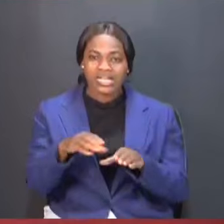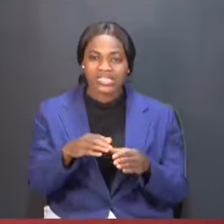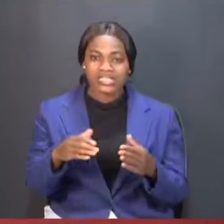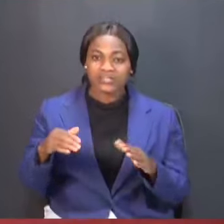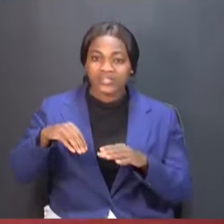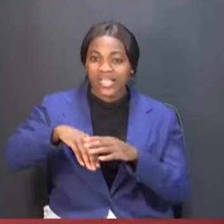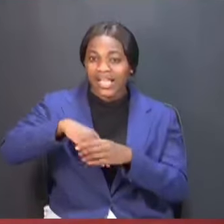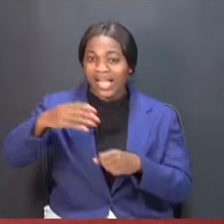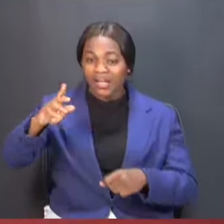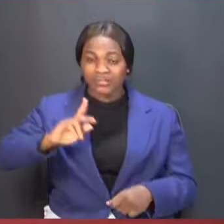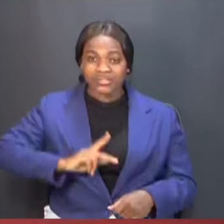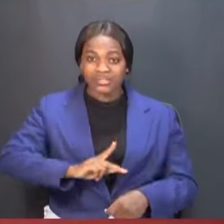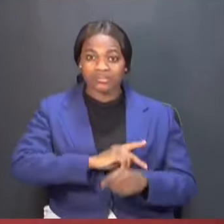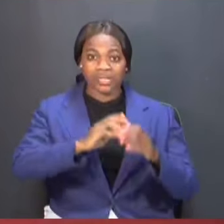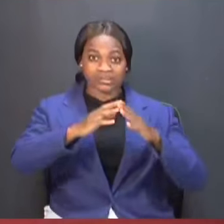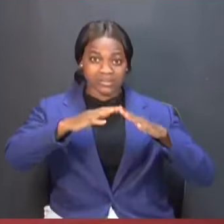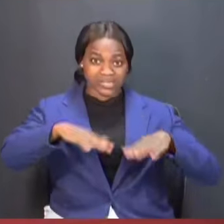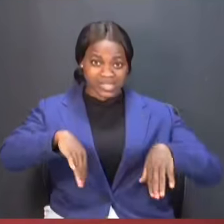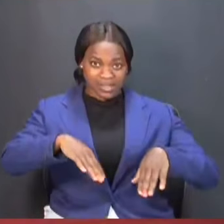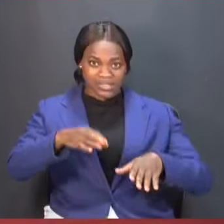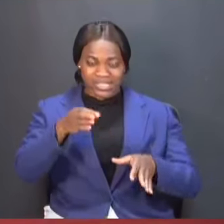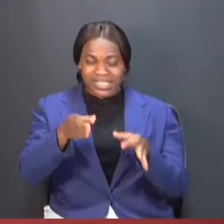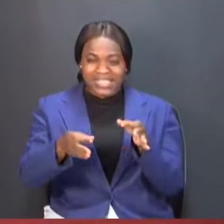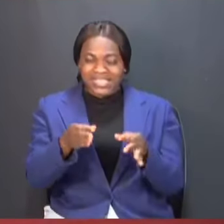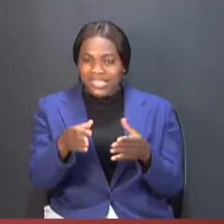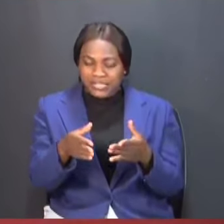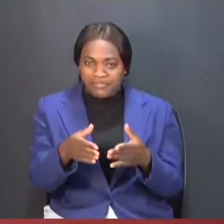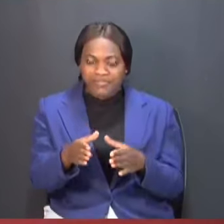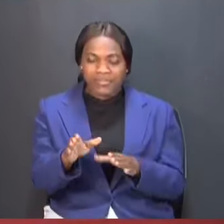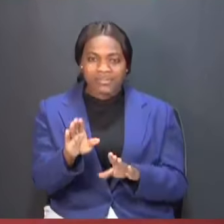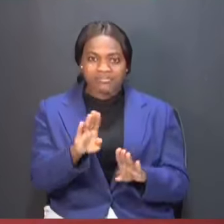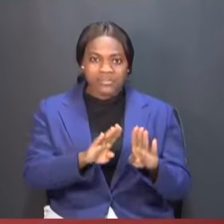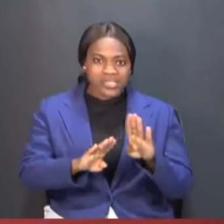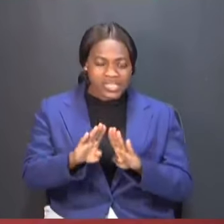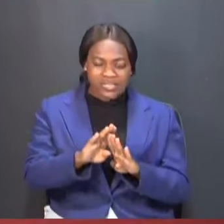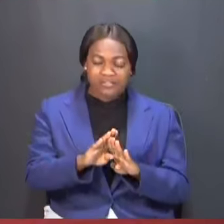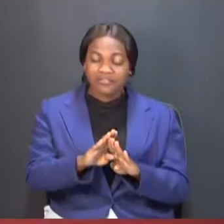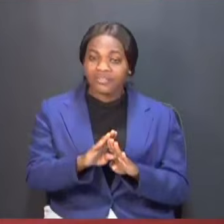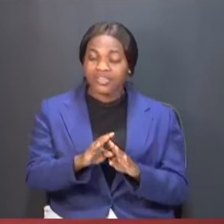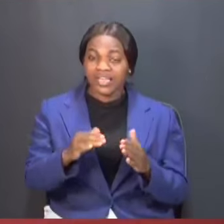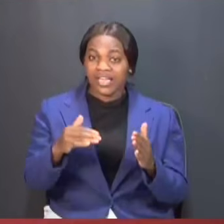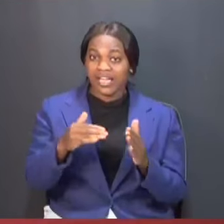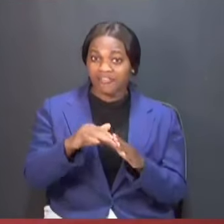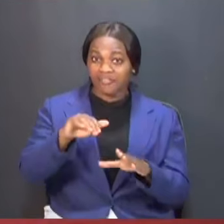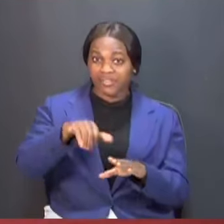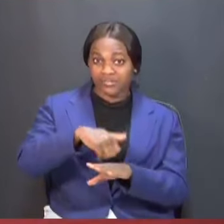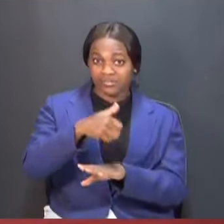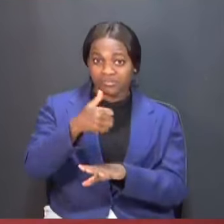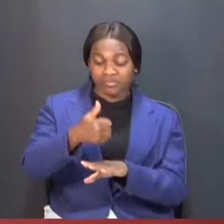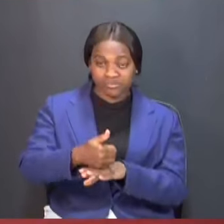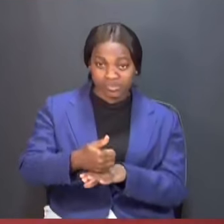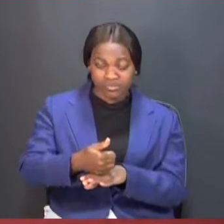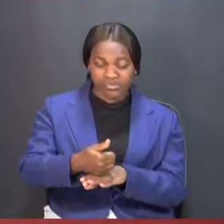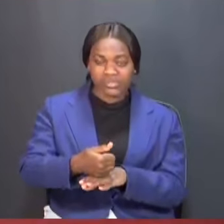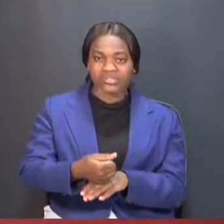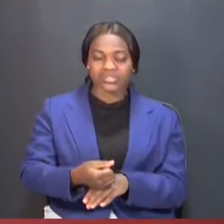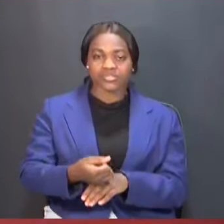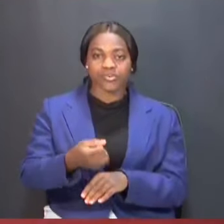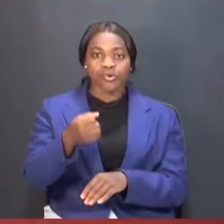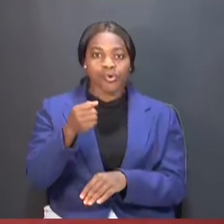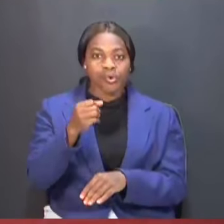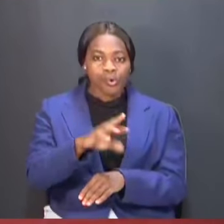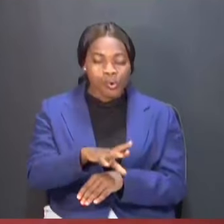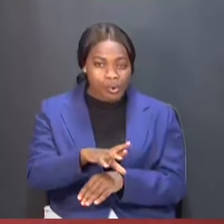House, where such conduct undermines the institution's authority or impairs its